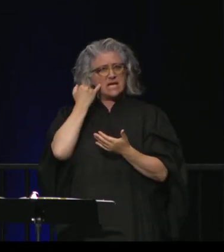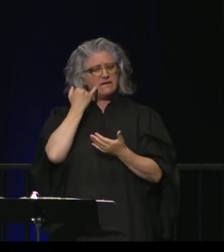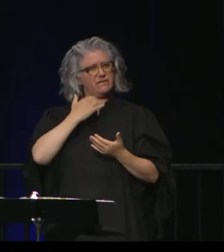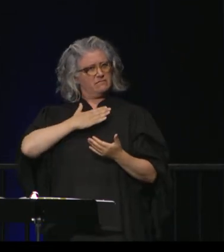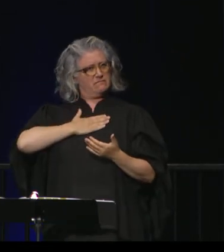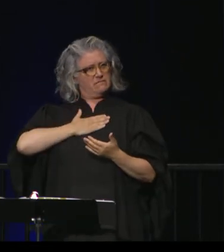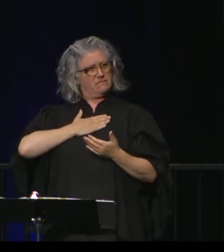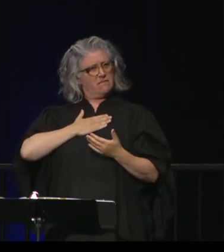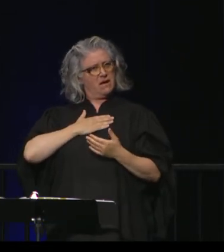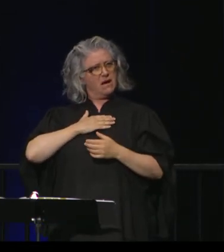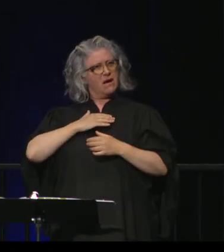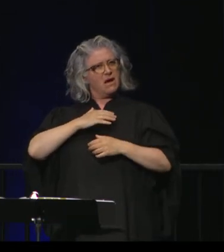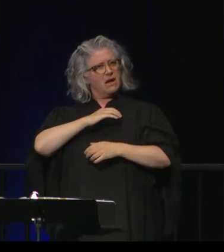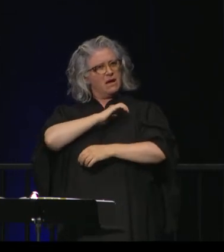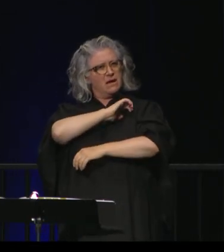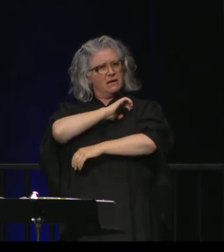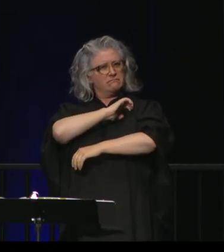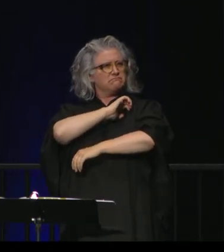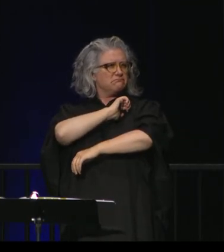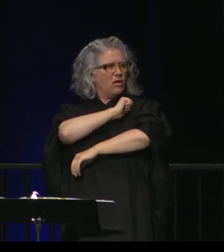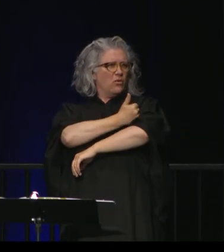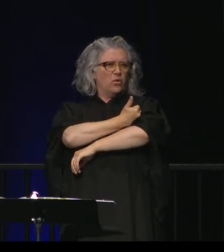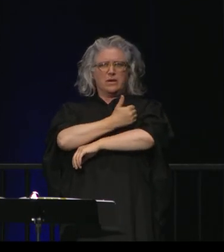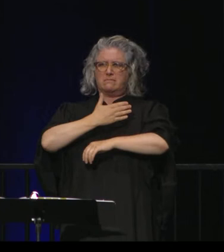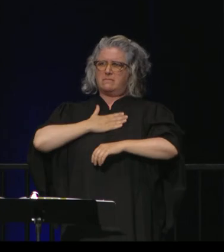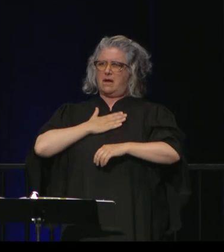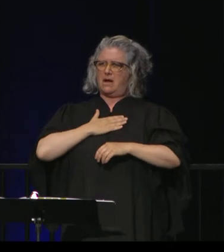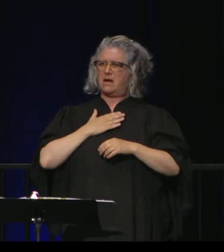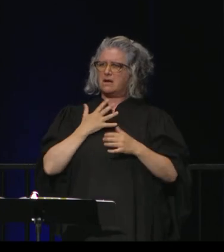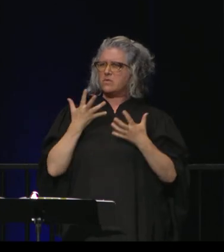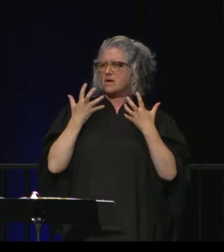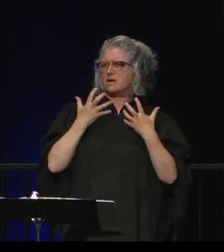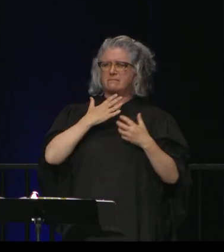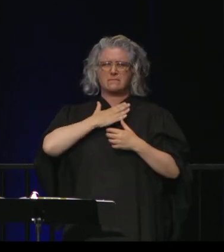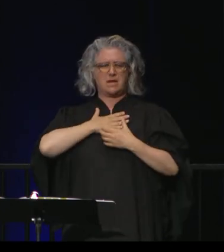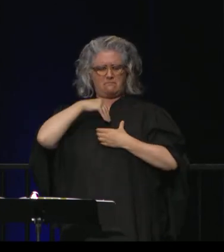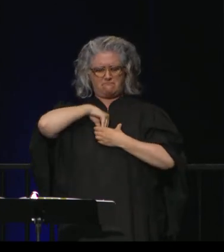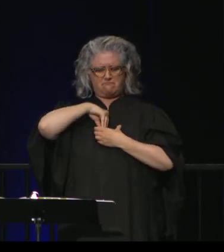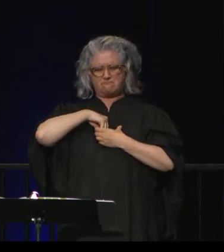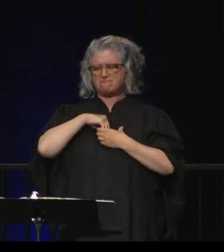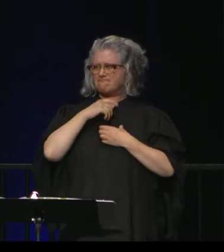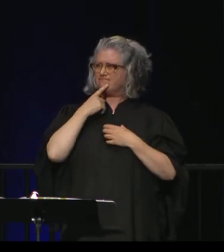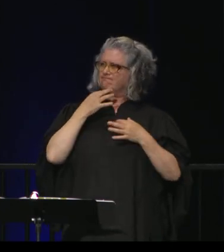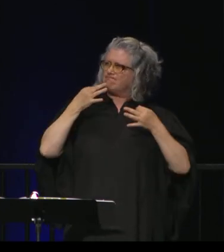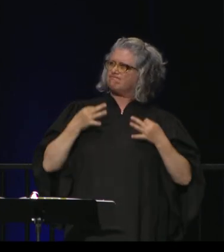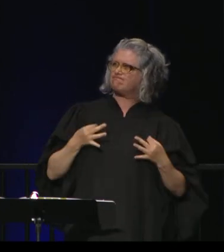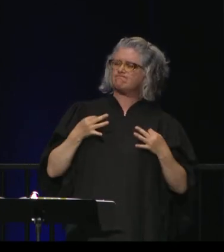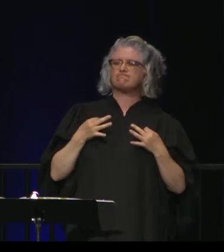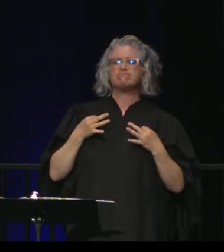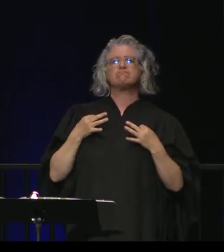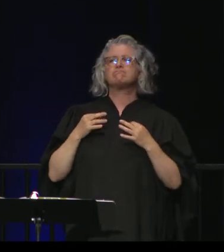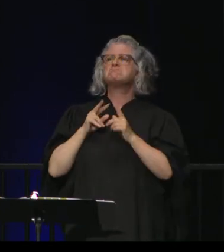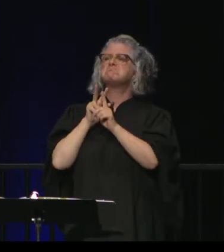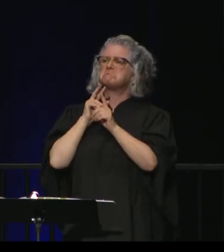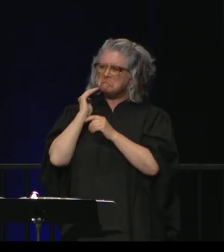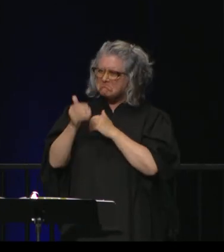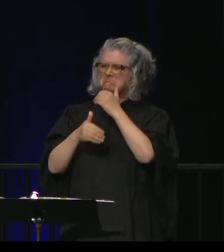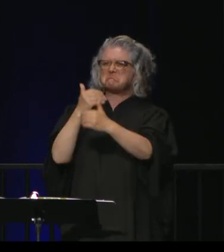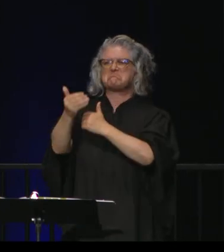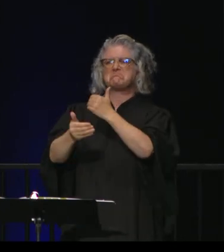our own agency, our own ability to set the course of our lives.